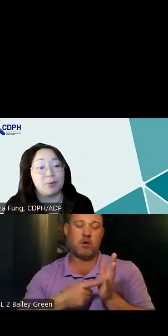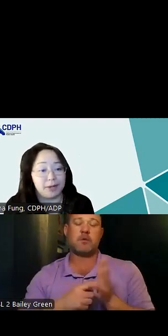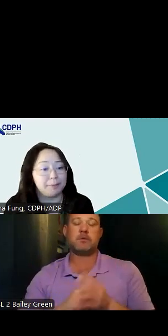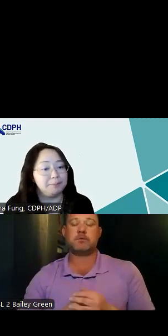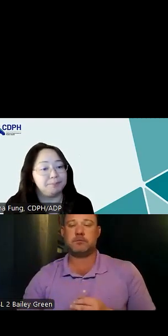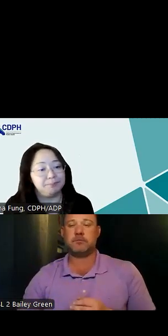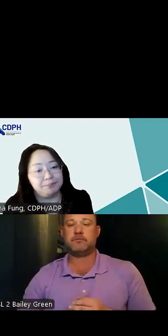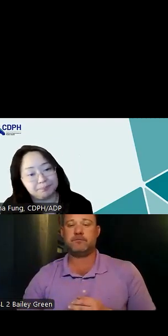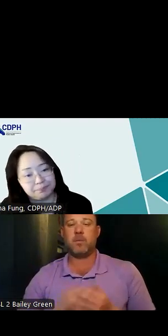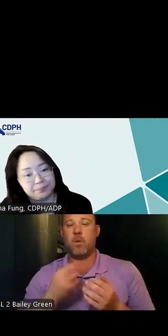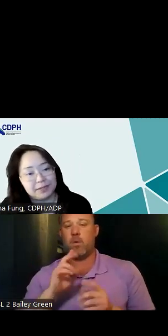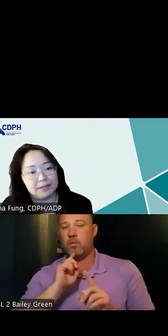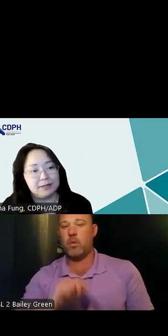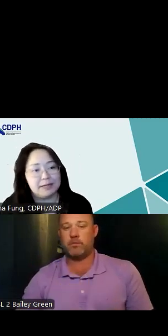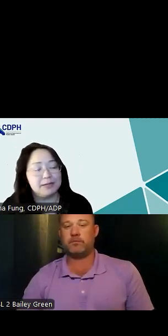reporting.